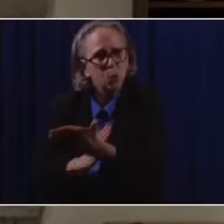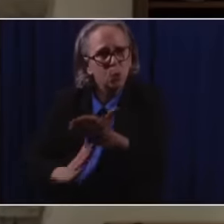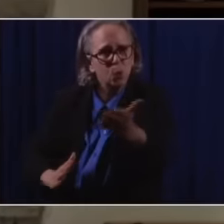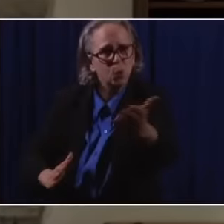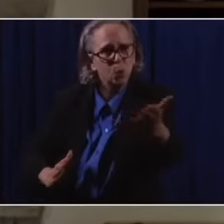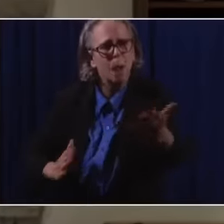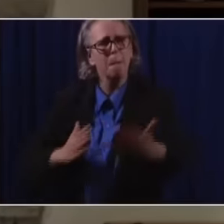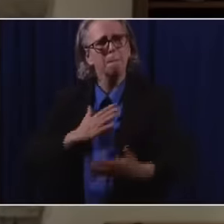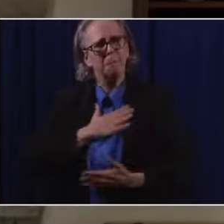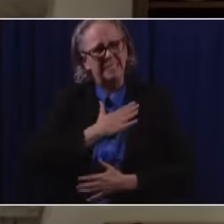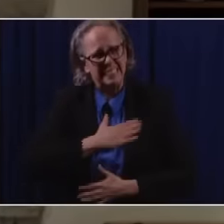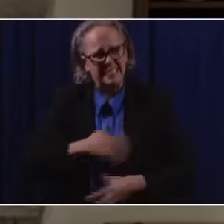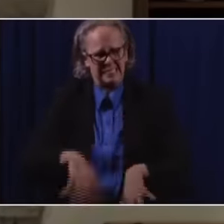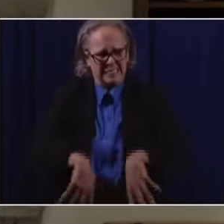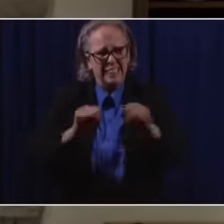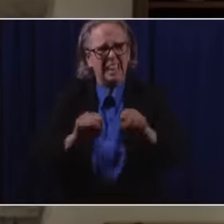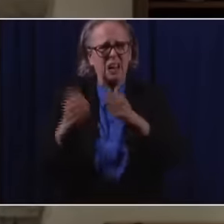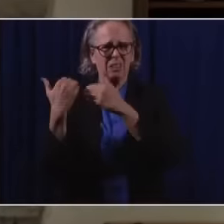kids.